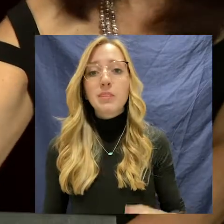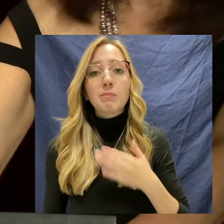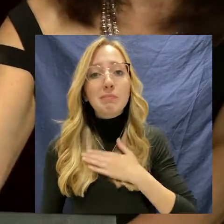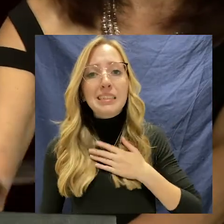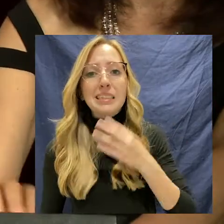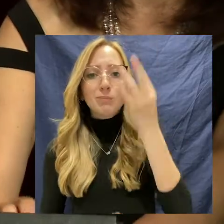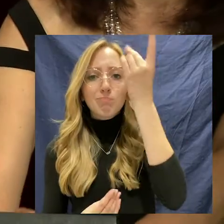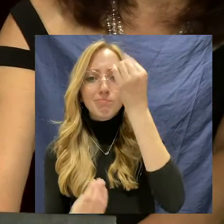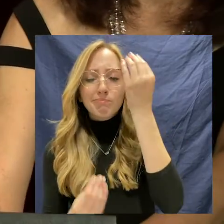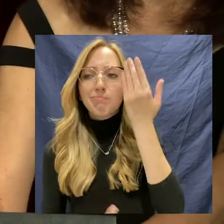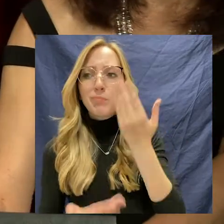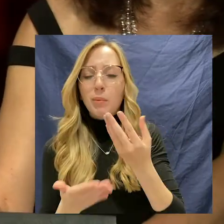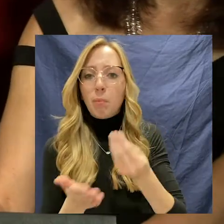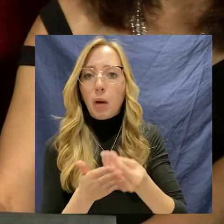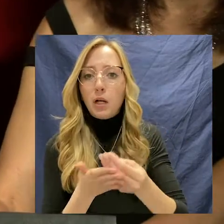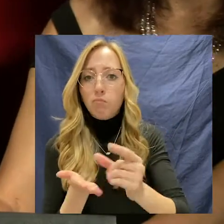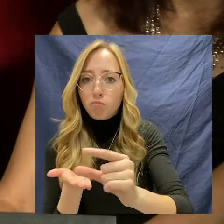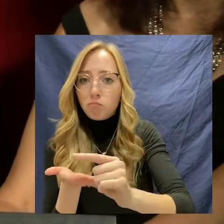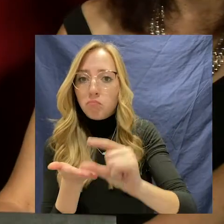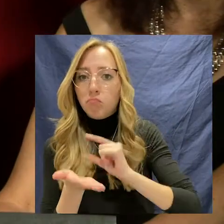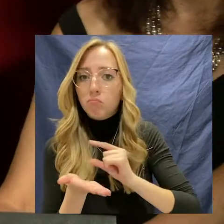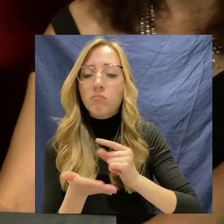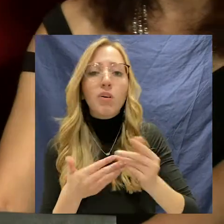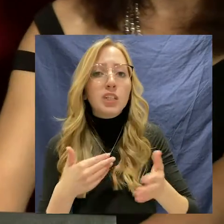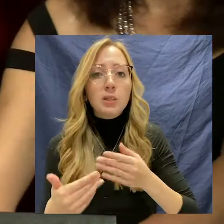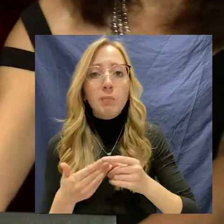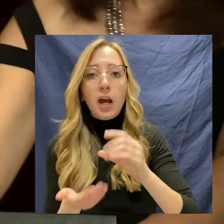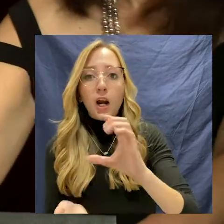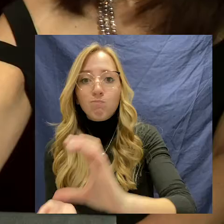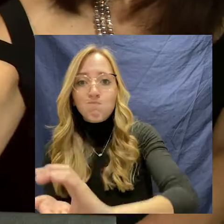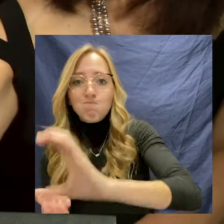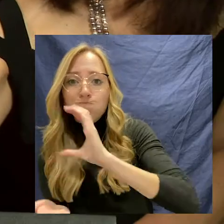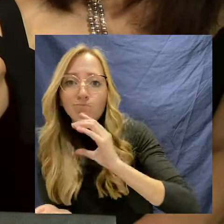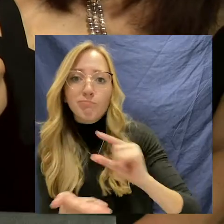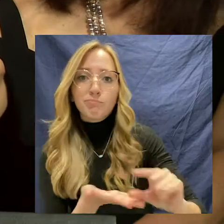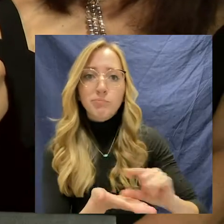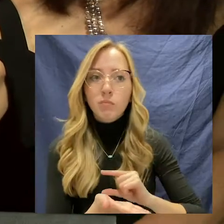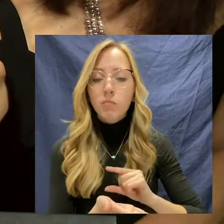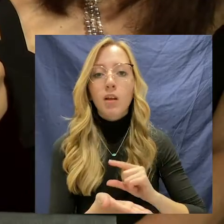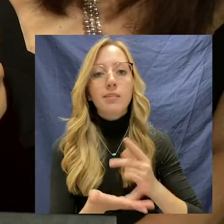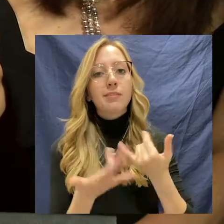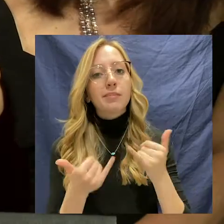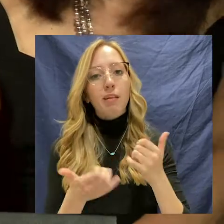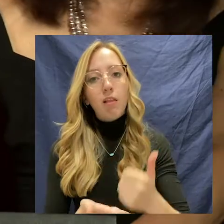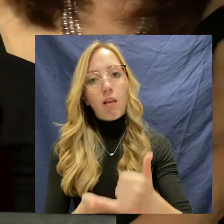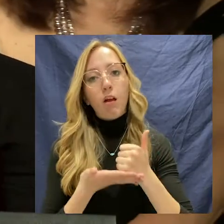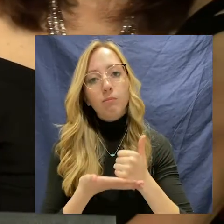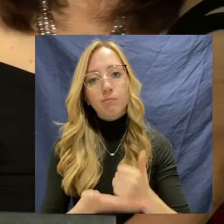every gift, large or small, goes to impact those who are most in need.